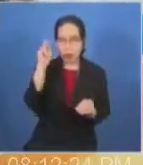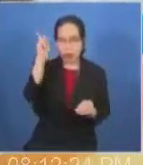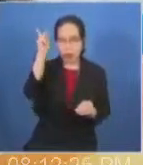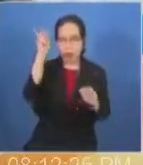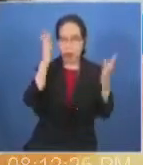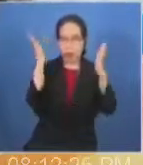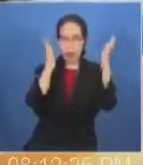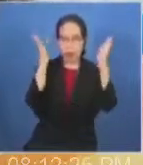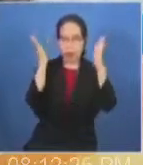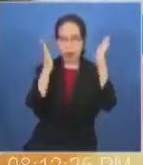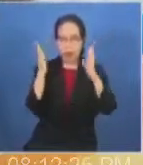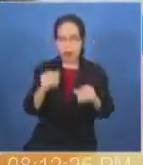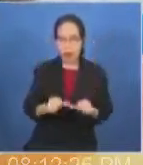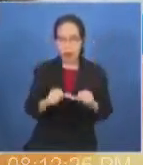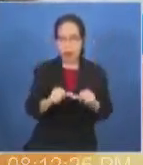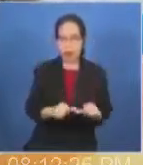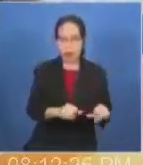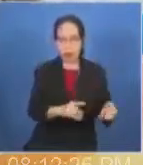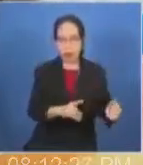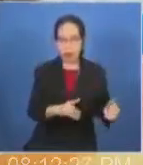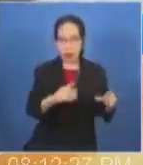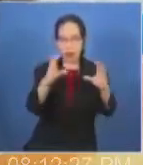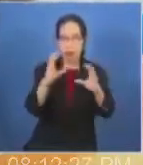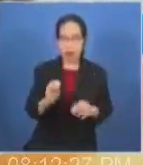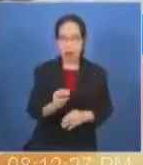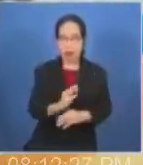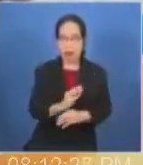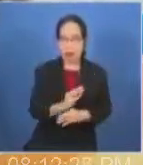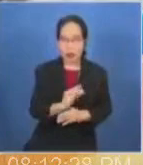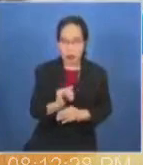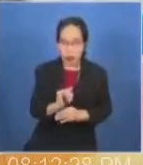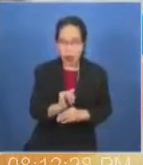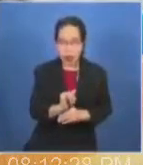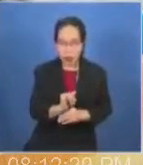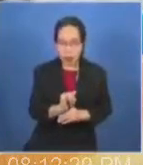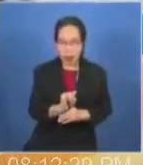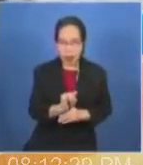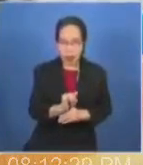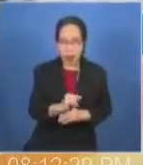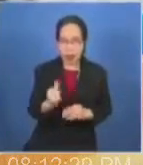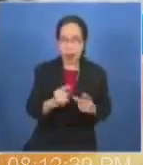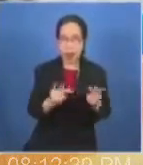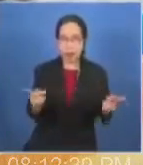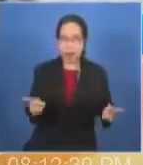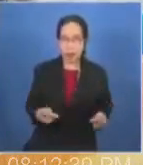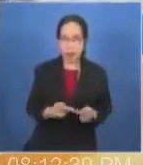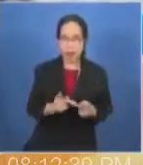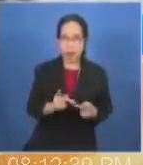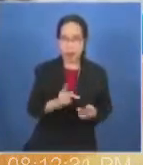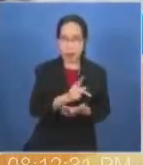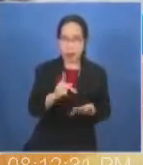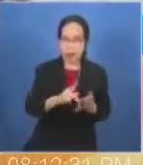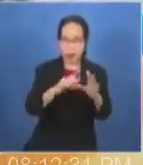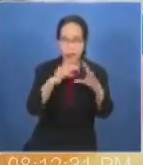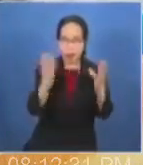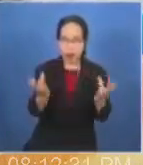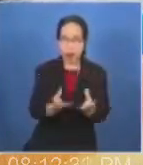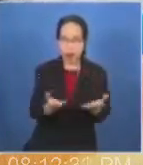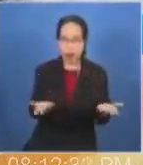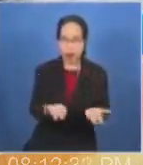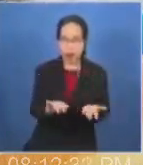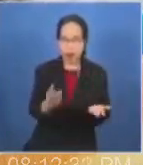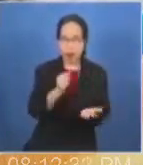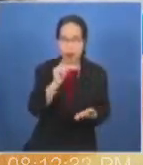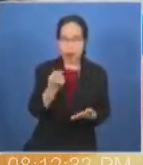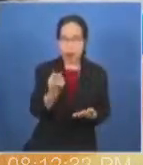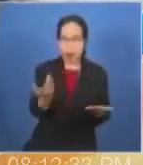the public services that are continuously being done by the MCGI wherever we may be in